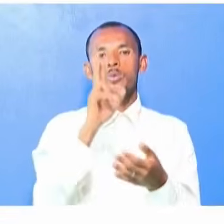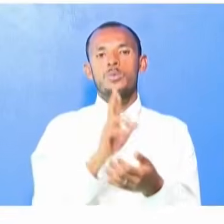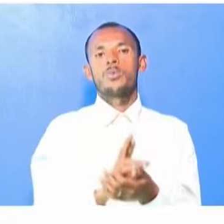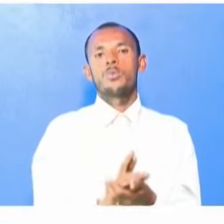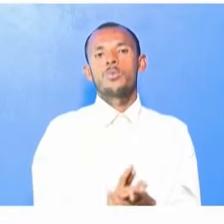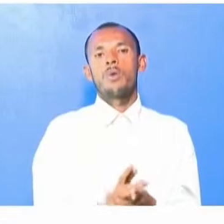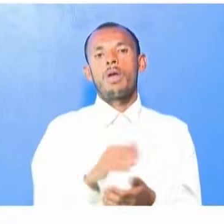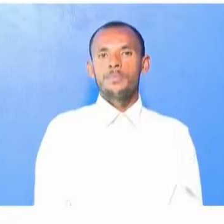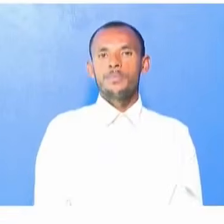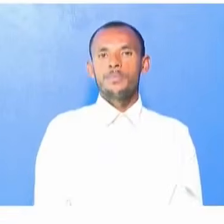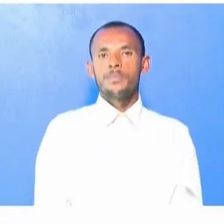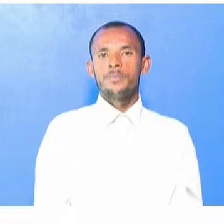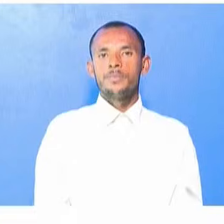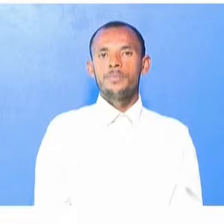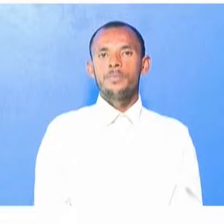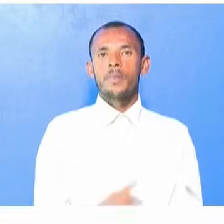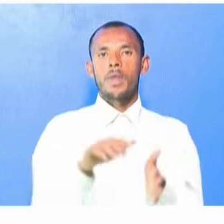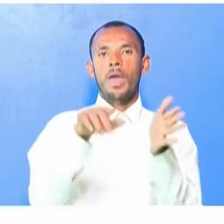A,